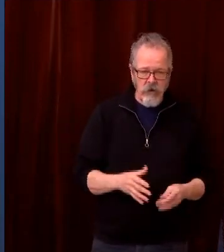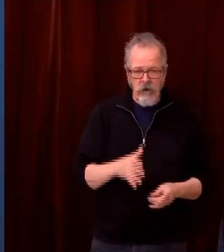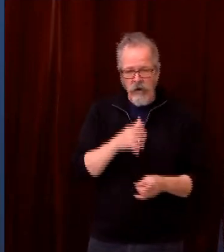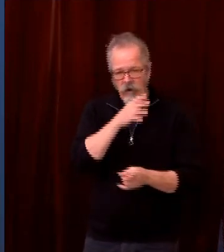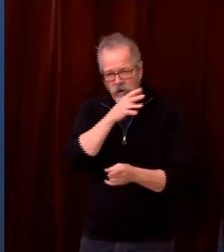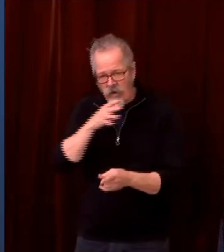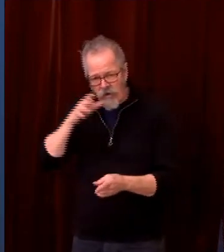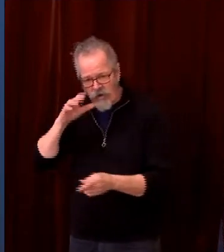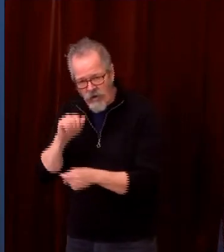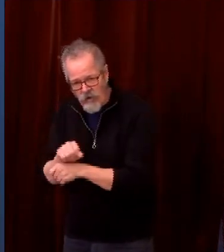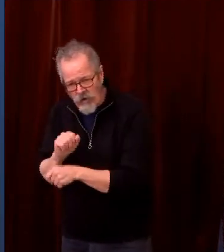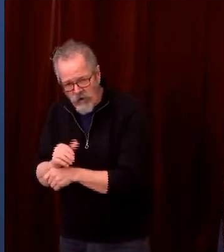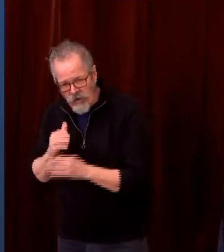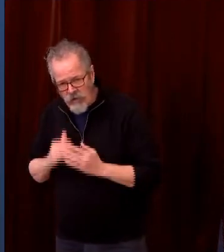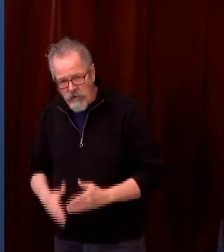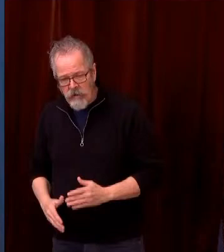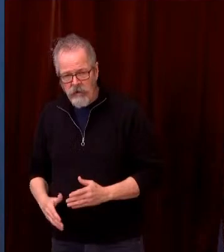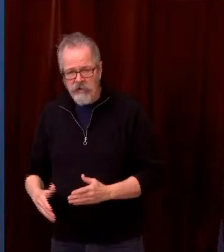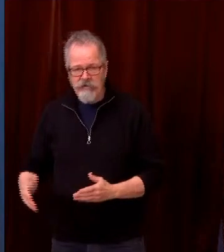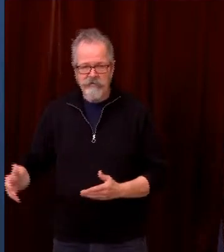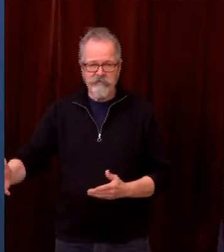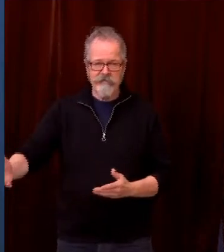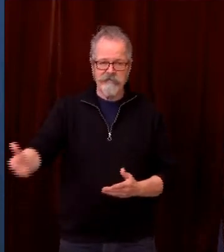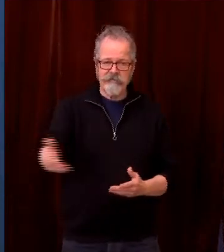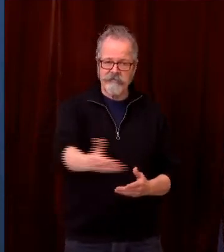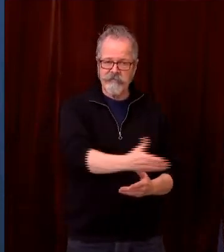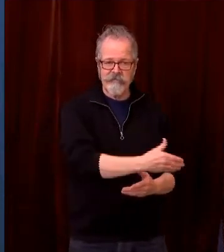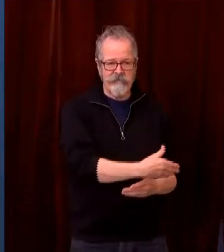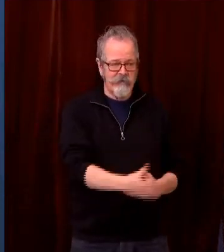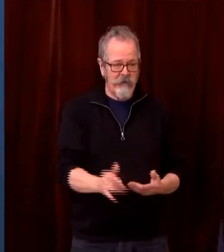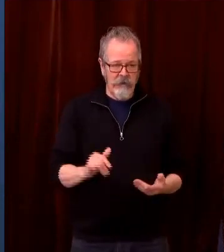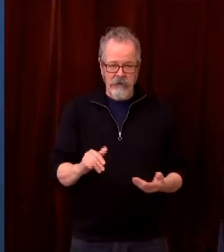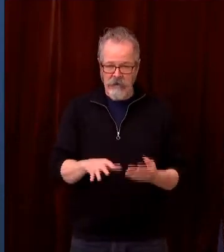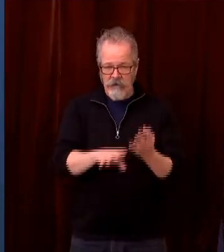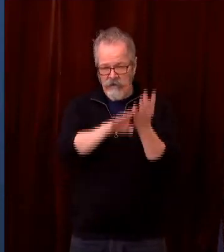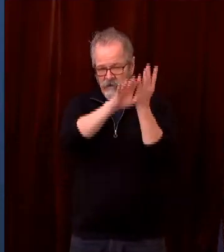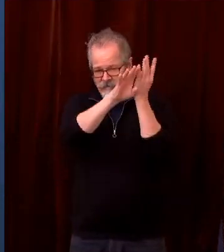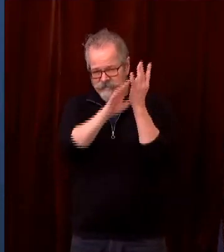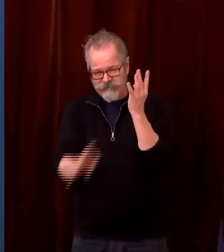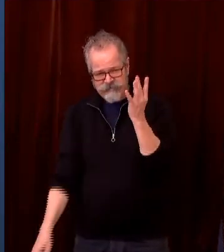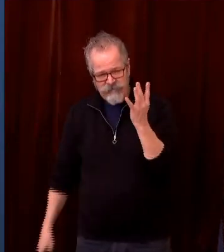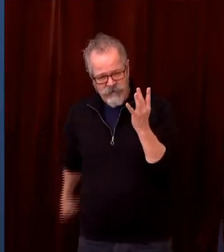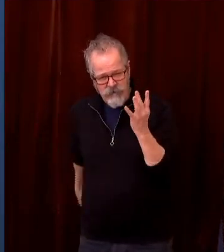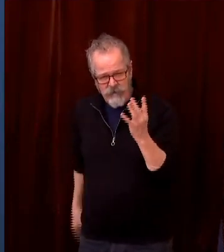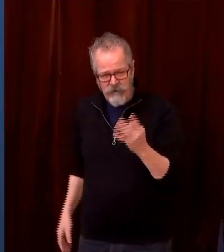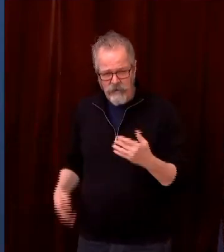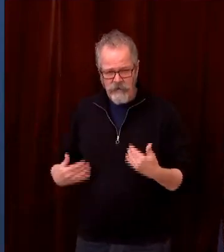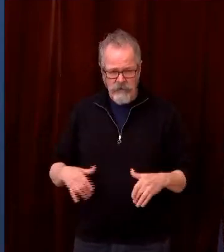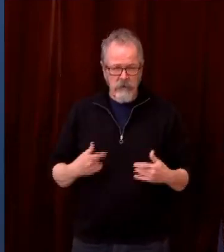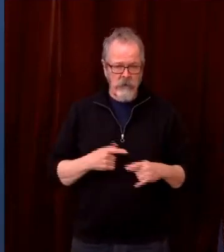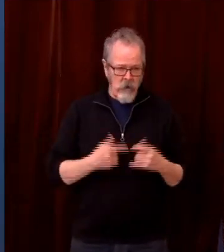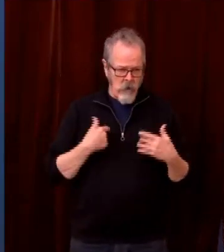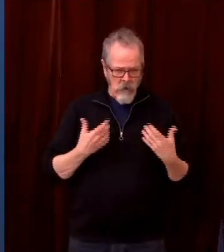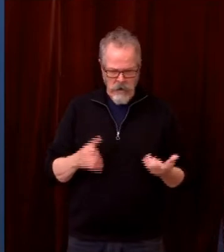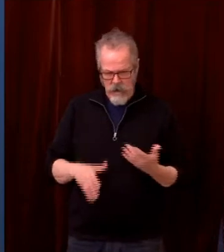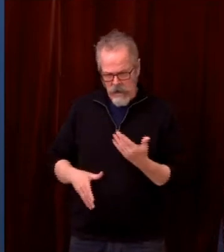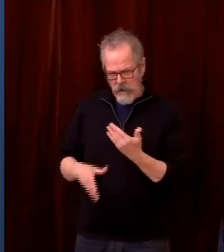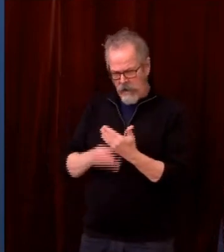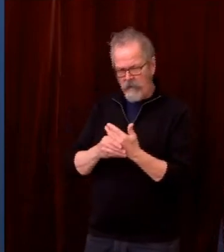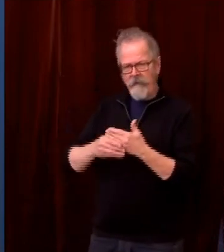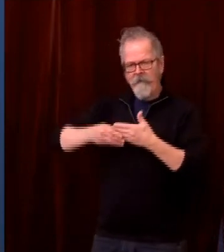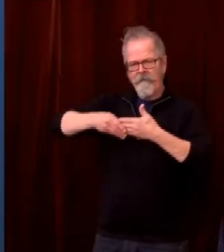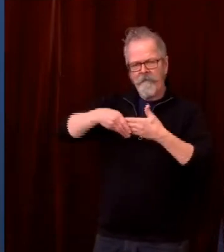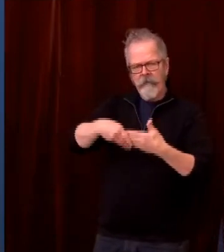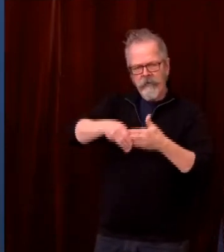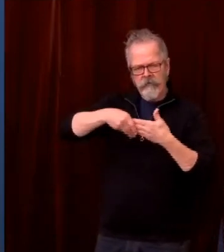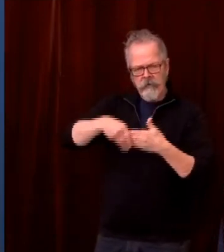to the school, they can vaccinate everybody in the school who are actually at the school educating people regardless of